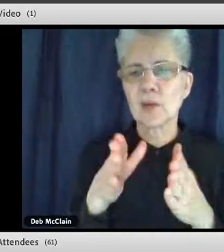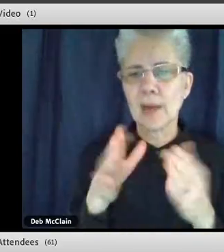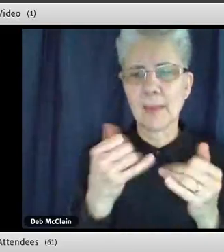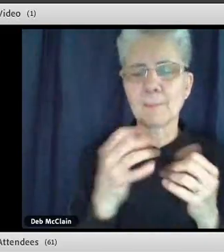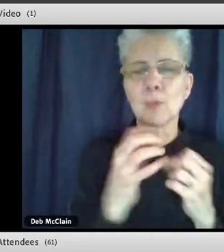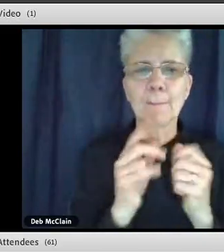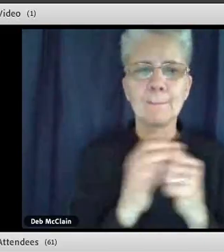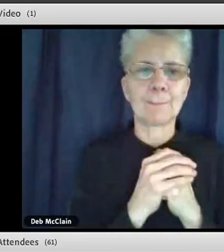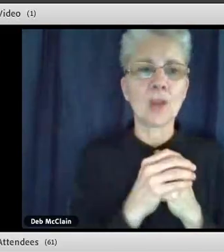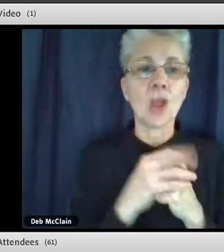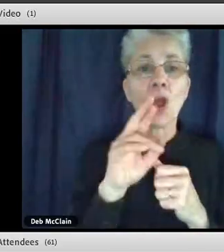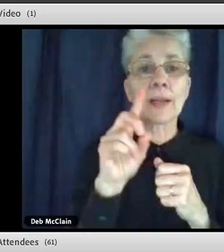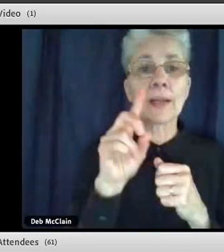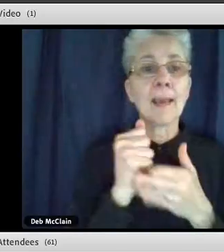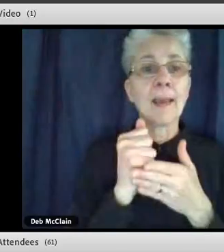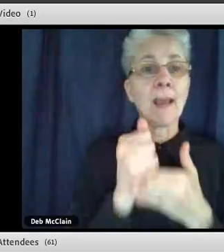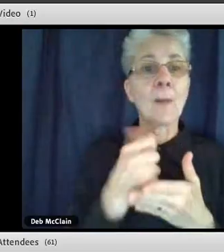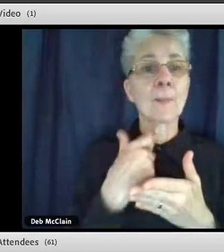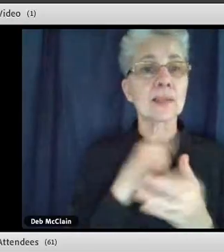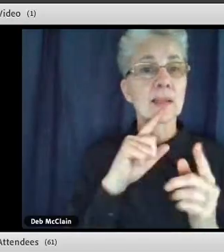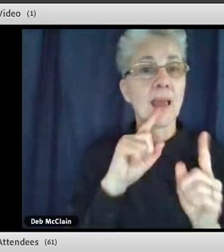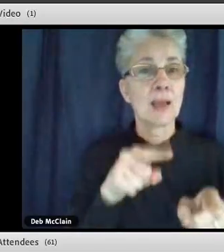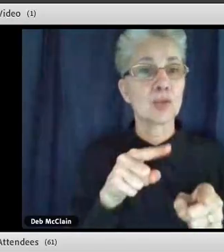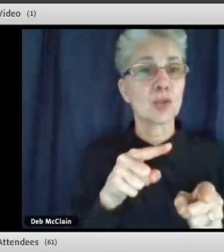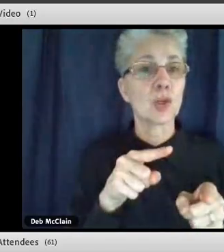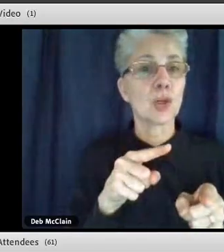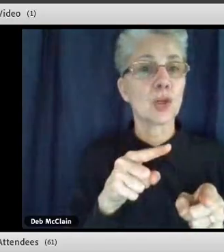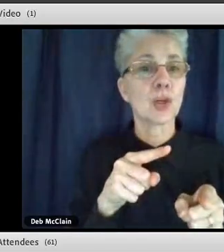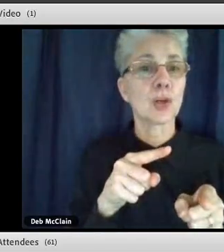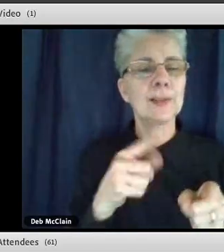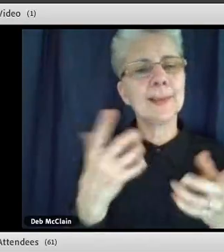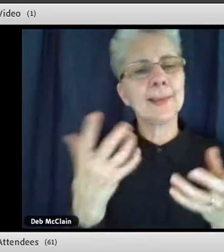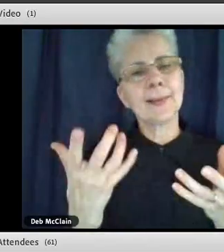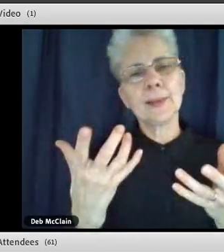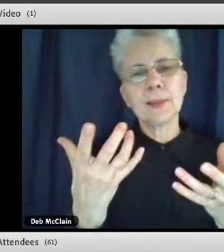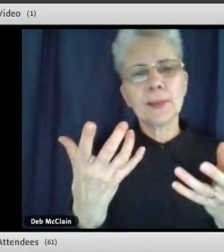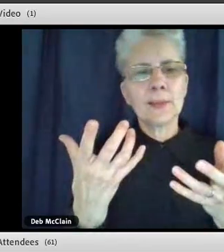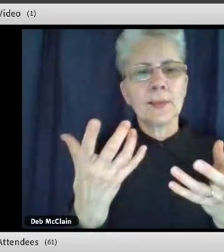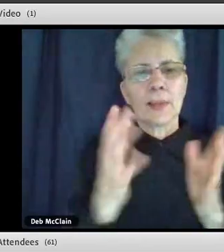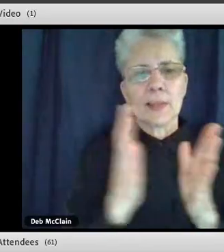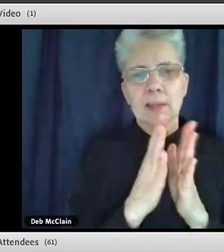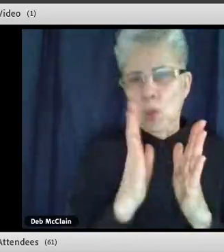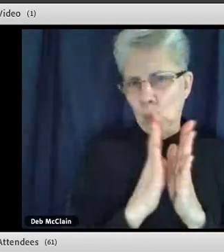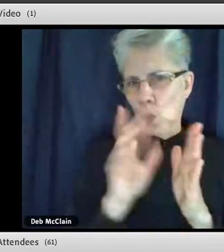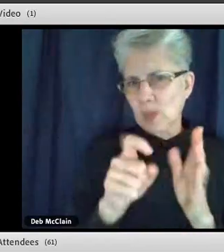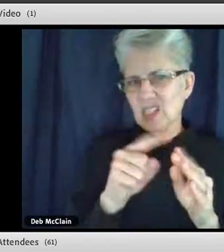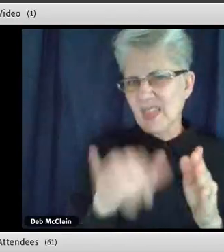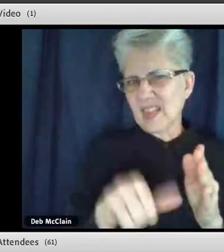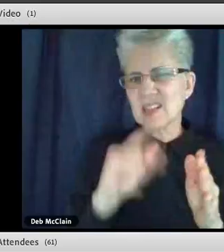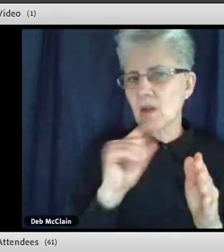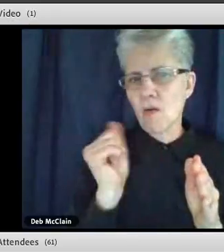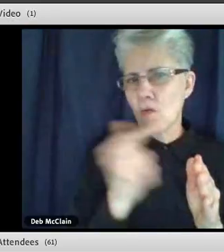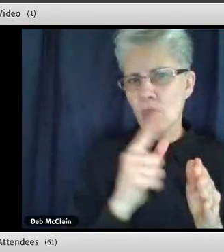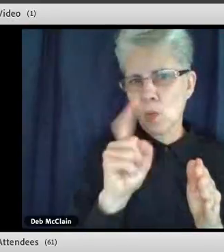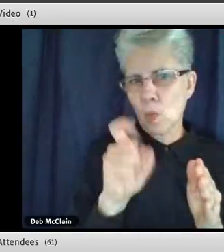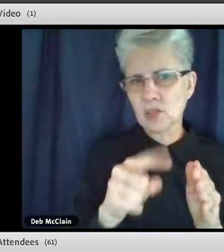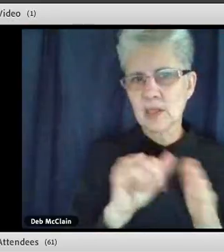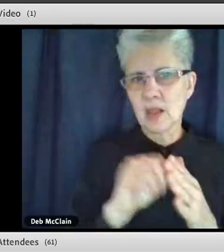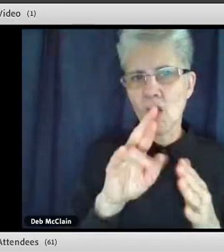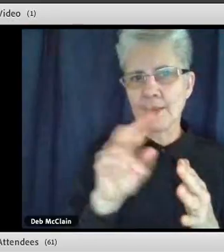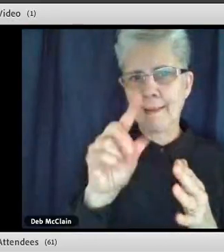So RDA helps us answer some questions like these. These are not all the questions that RDA helps